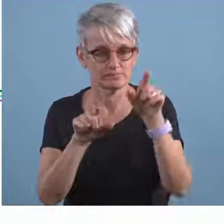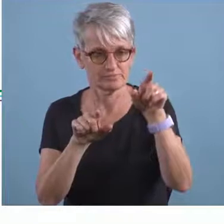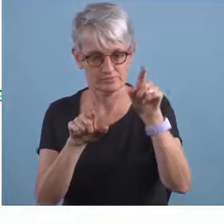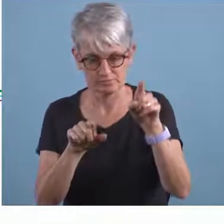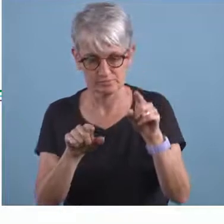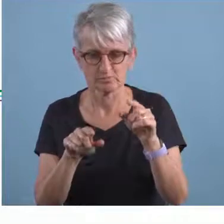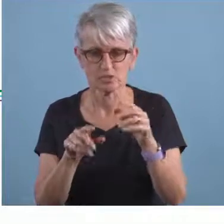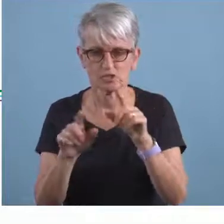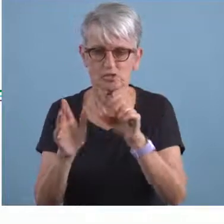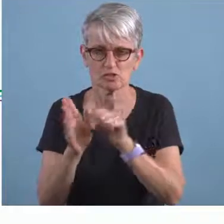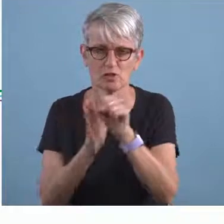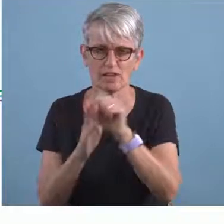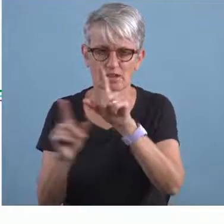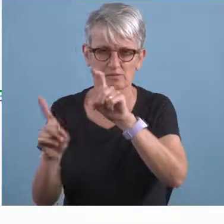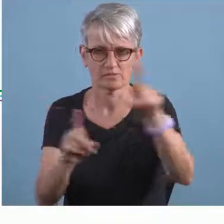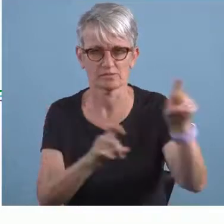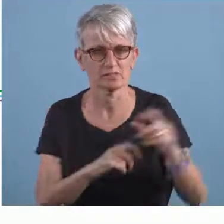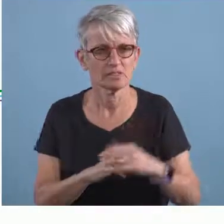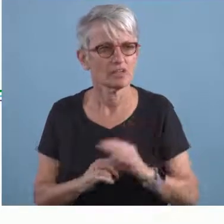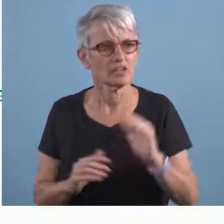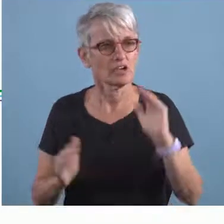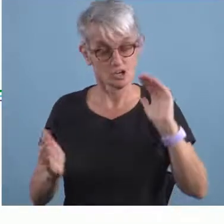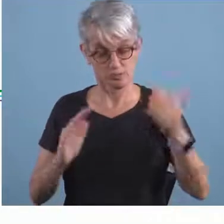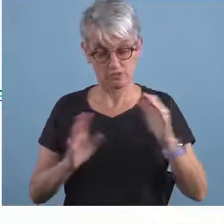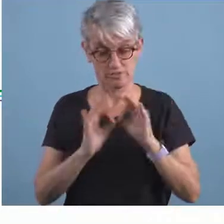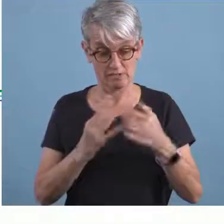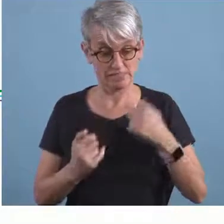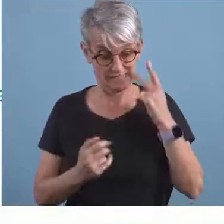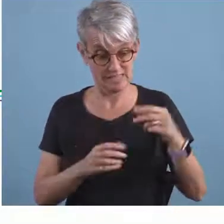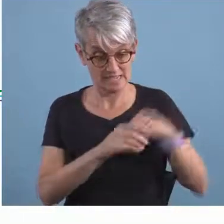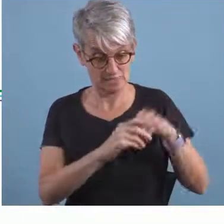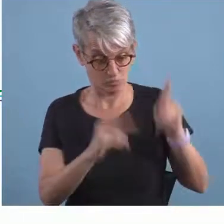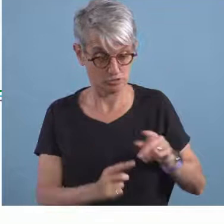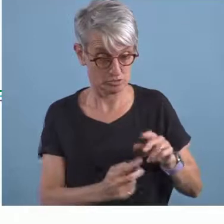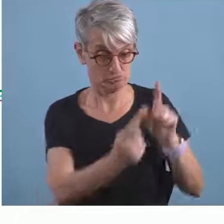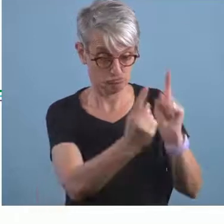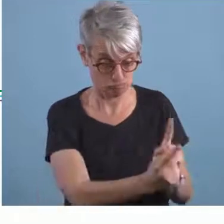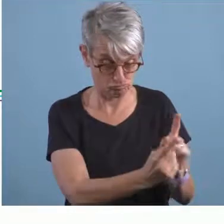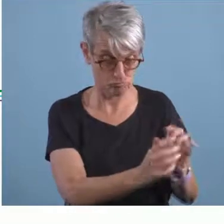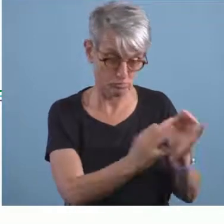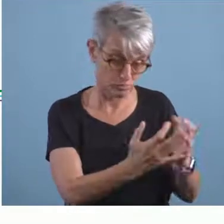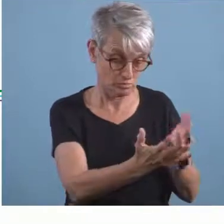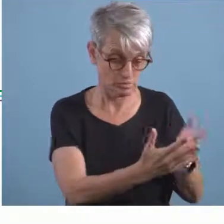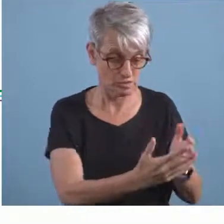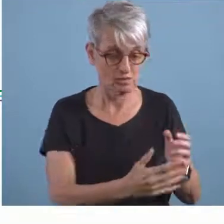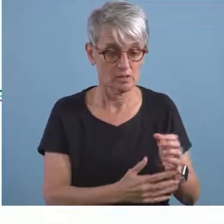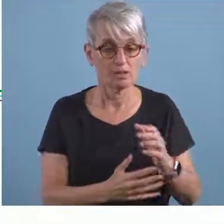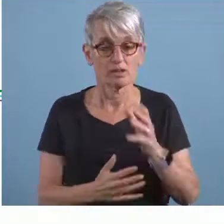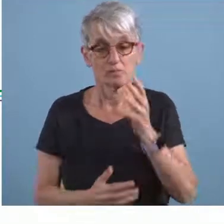was, compared to families I see in person, the parents or